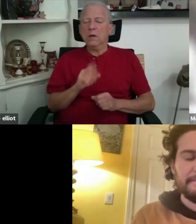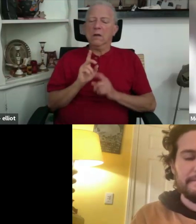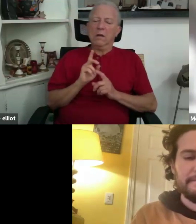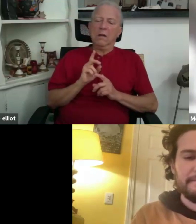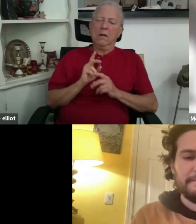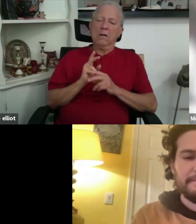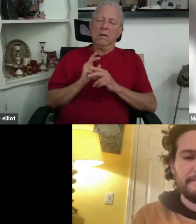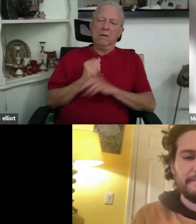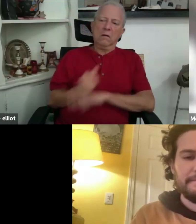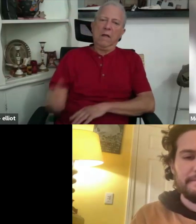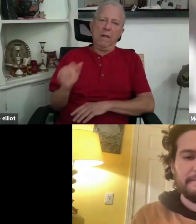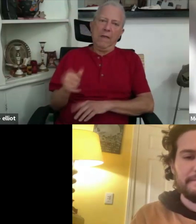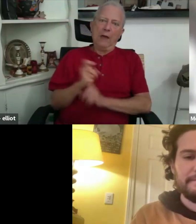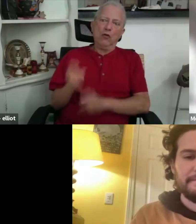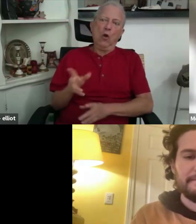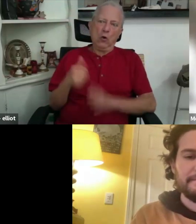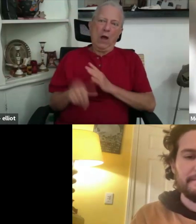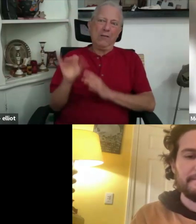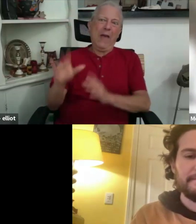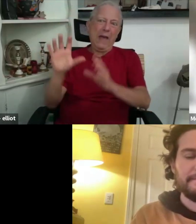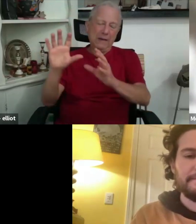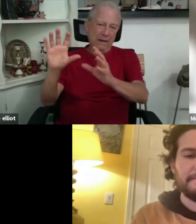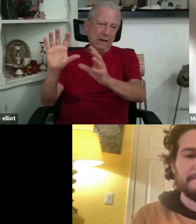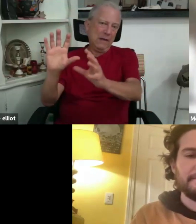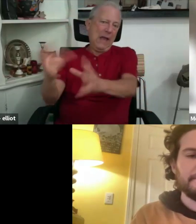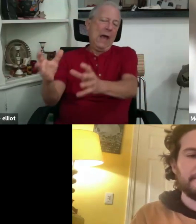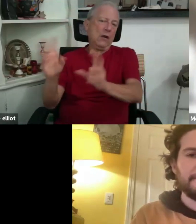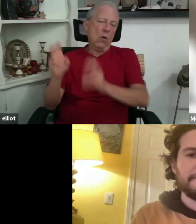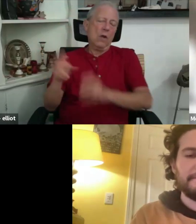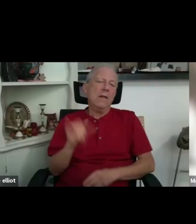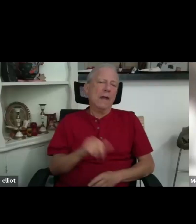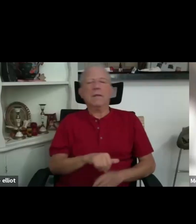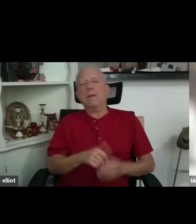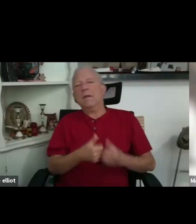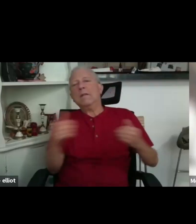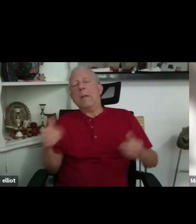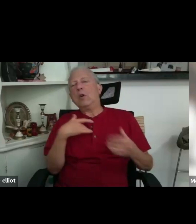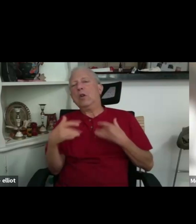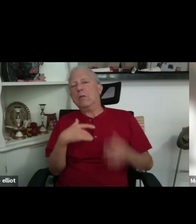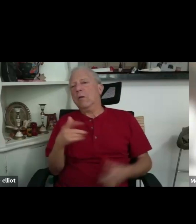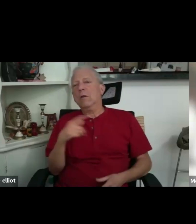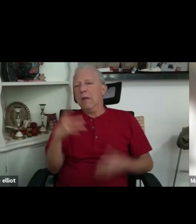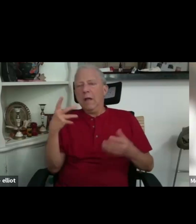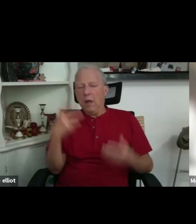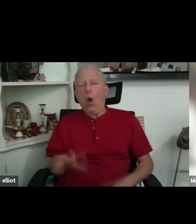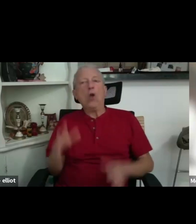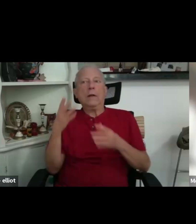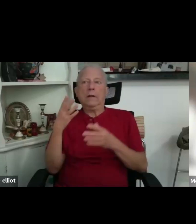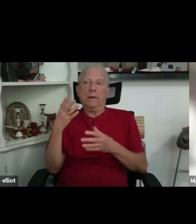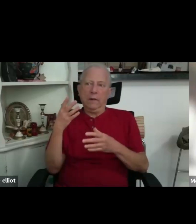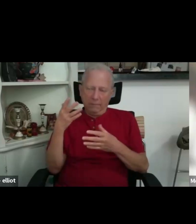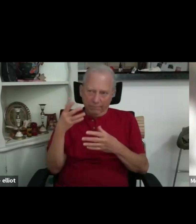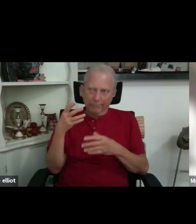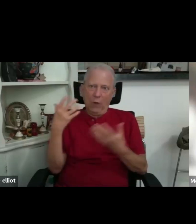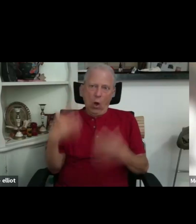that category, that would be like a separate concern that is already existing under existing law, right?